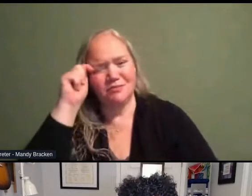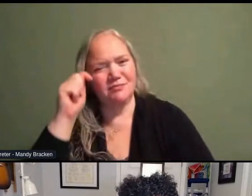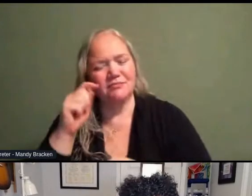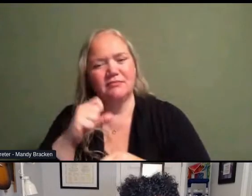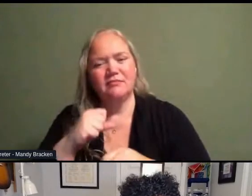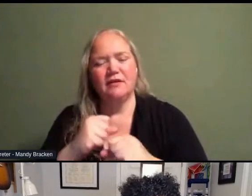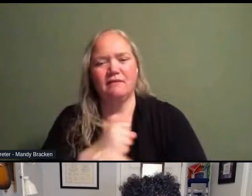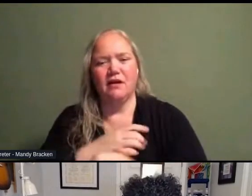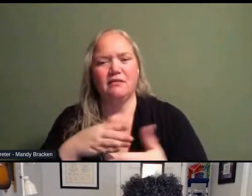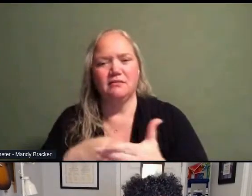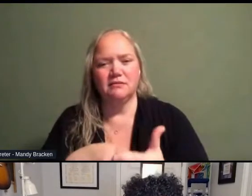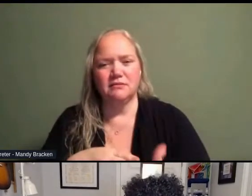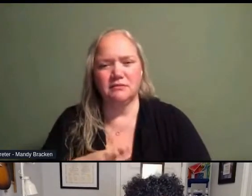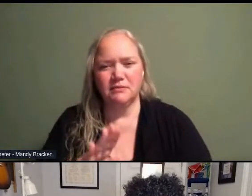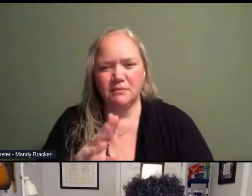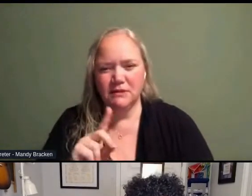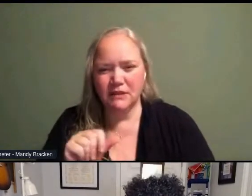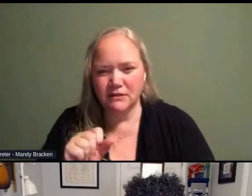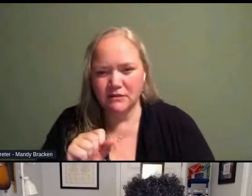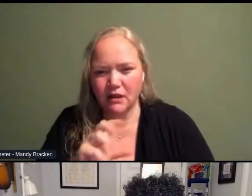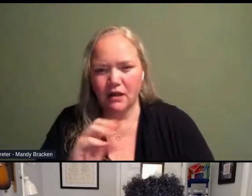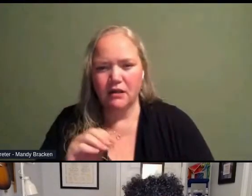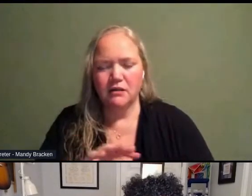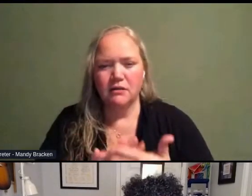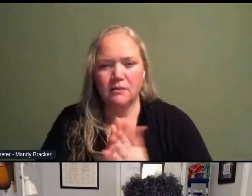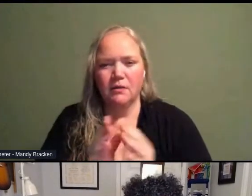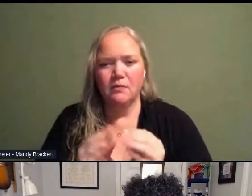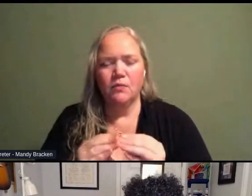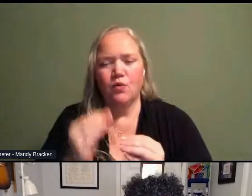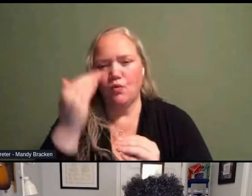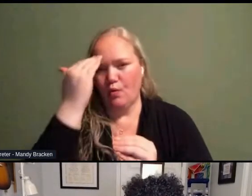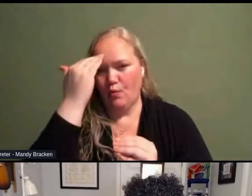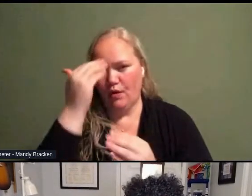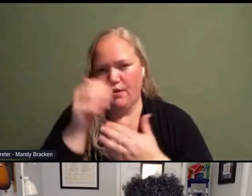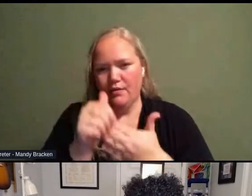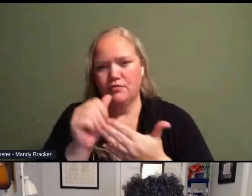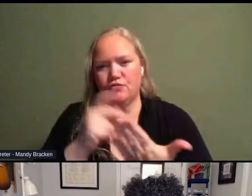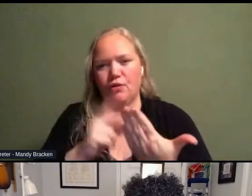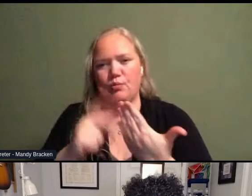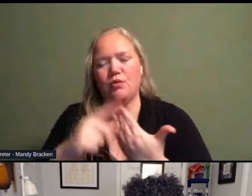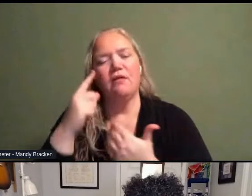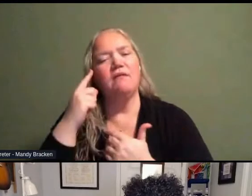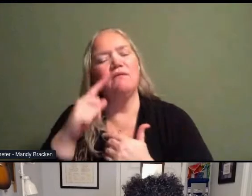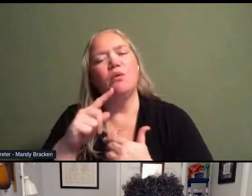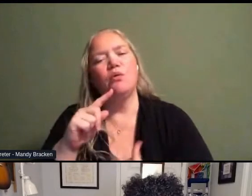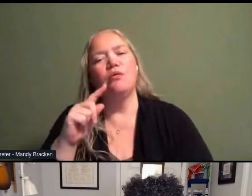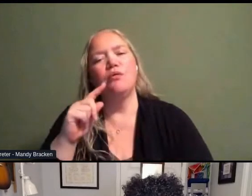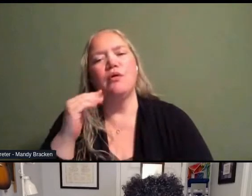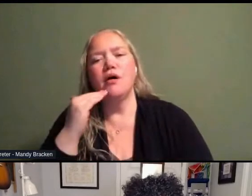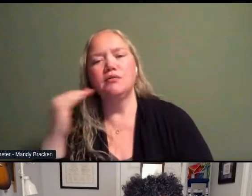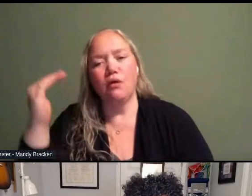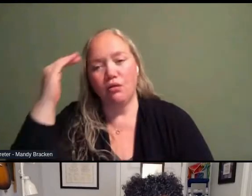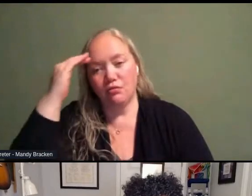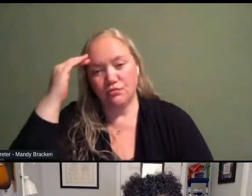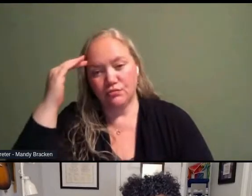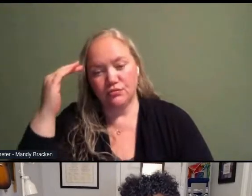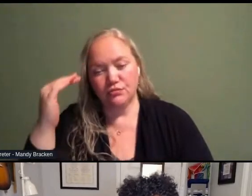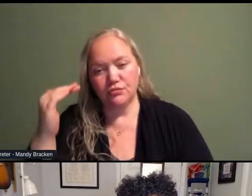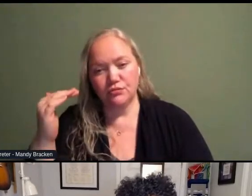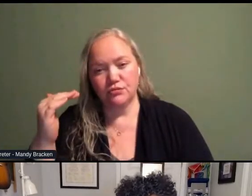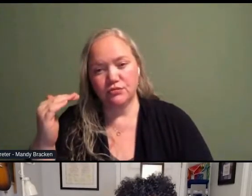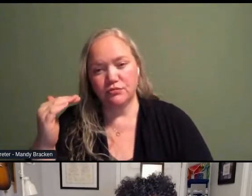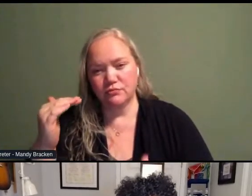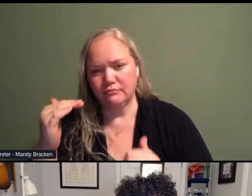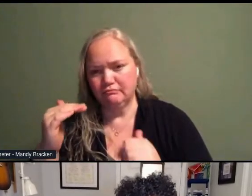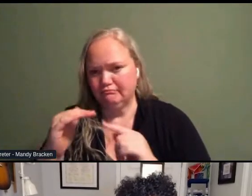aware. Leadership program for adults and large-scale events, Yom Ha'atzmaut party, Purim, etc., etc. And it's recorded,